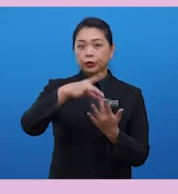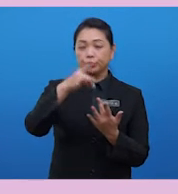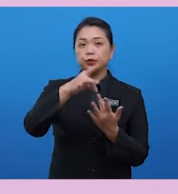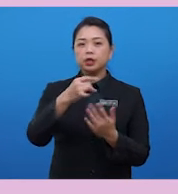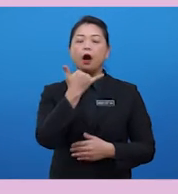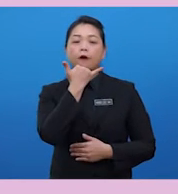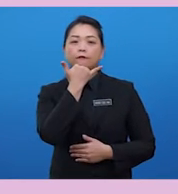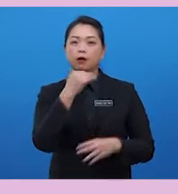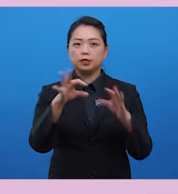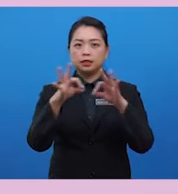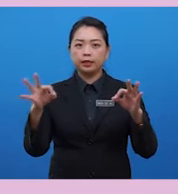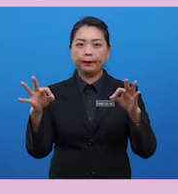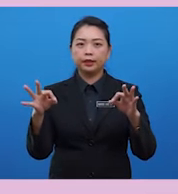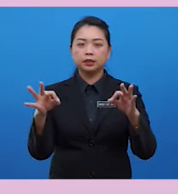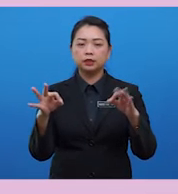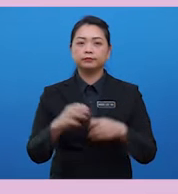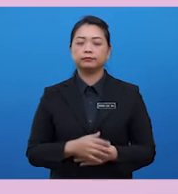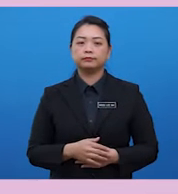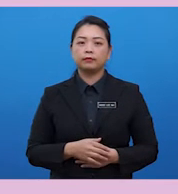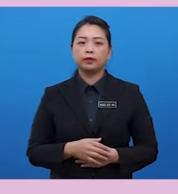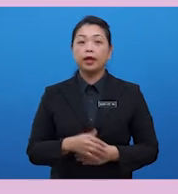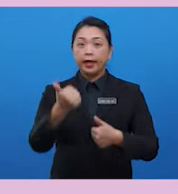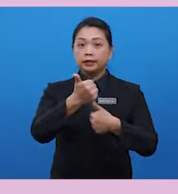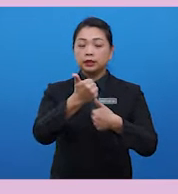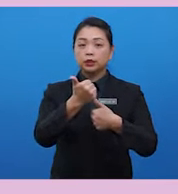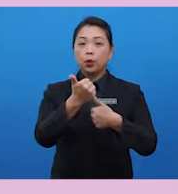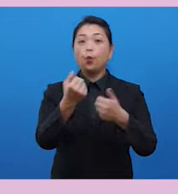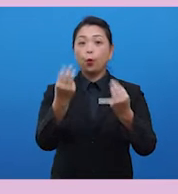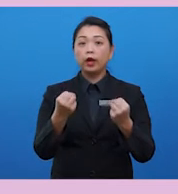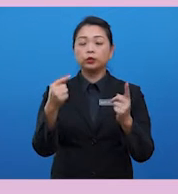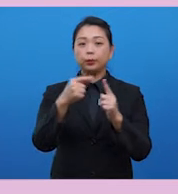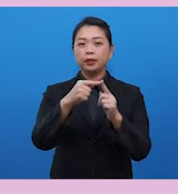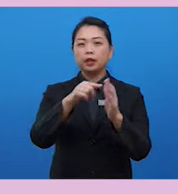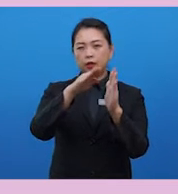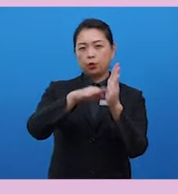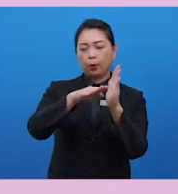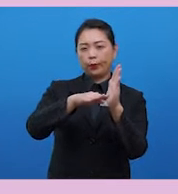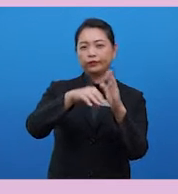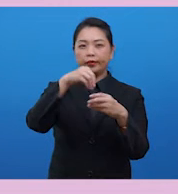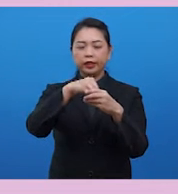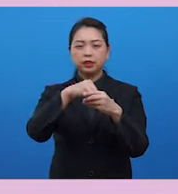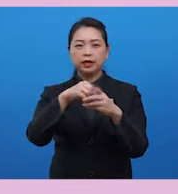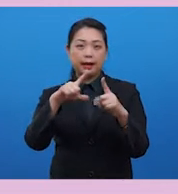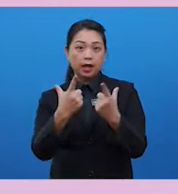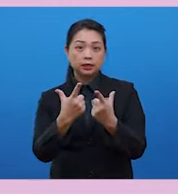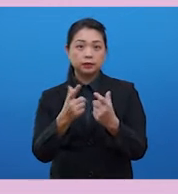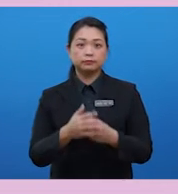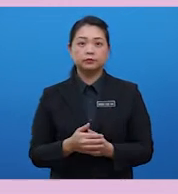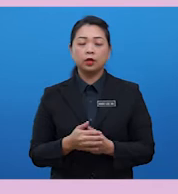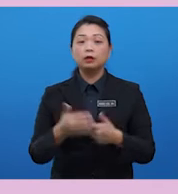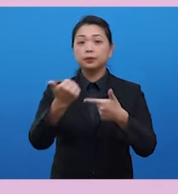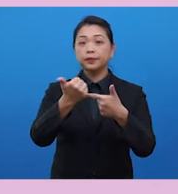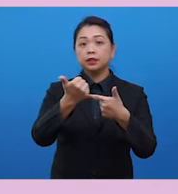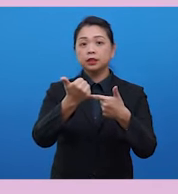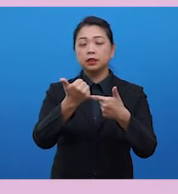Choose a false statement. Is it A, Audrey wants to be low profile in the class? Or